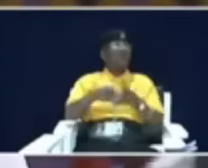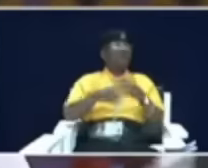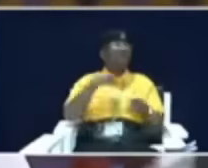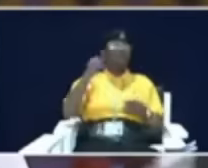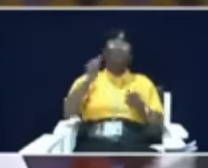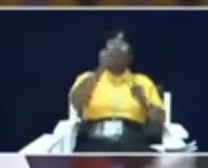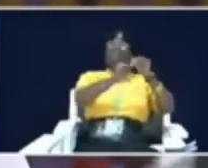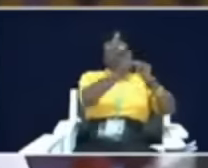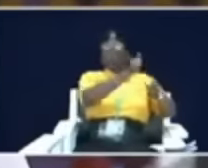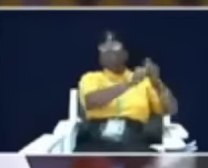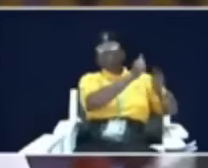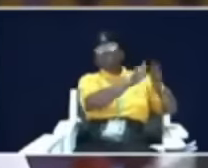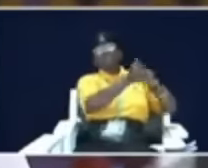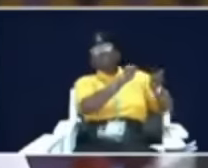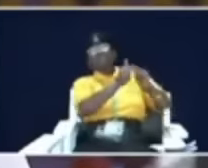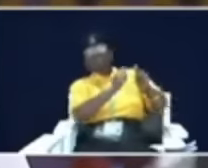When finally